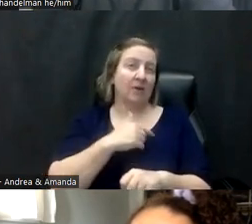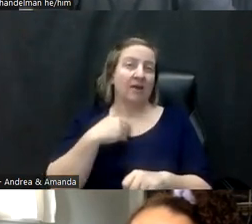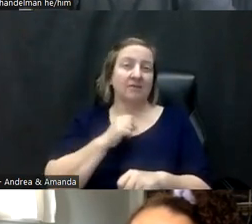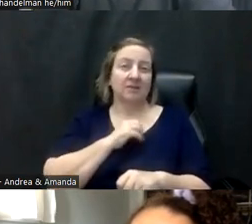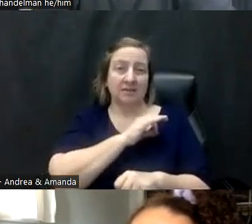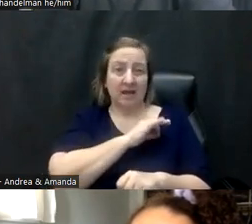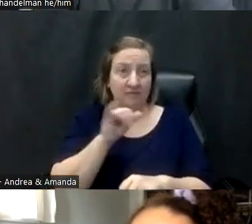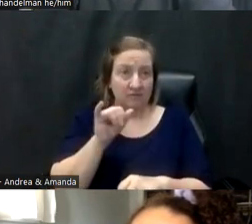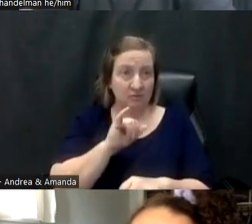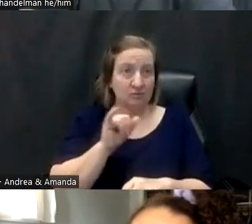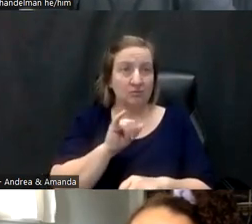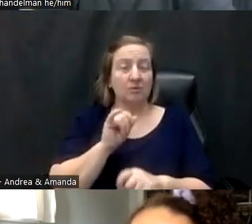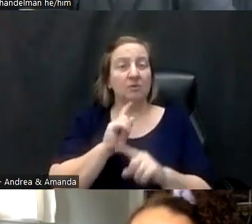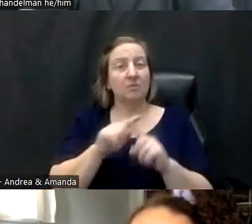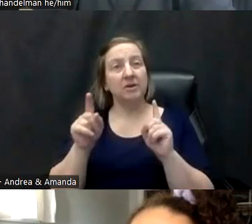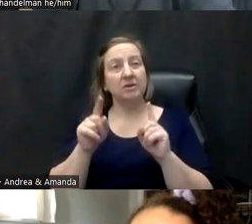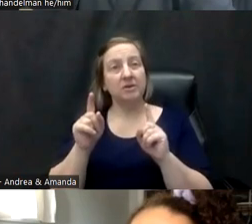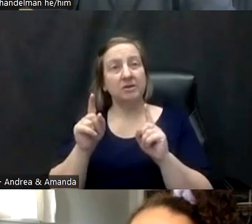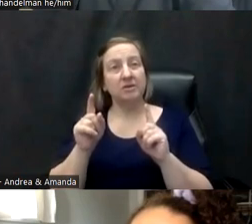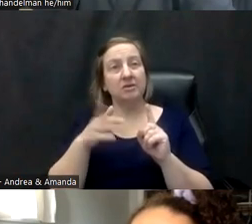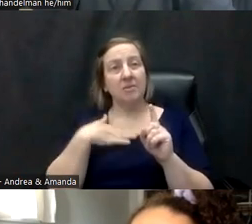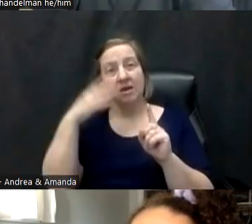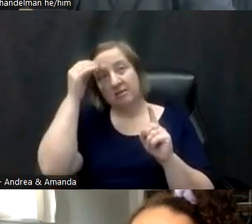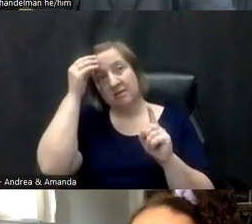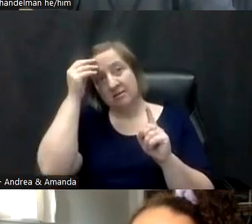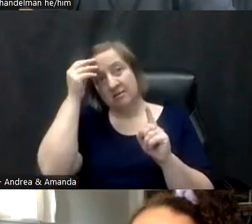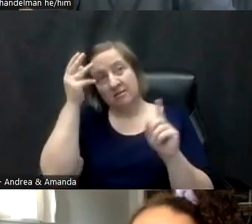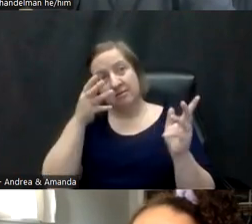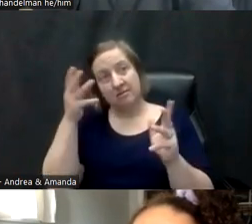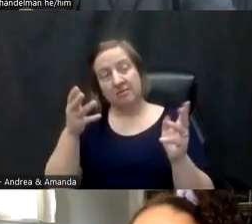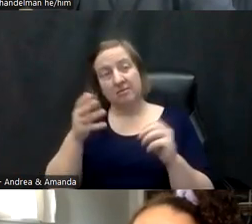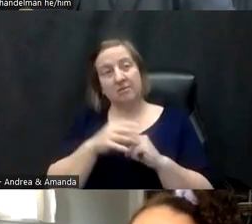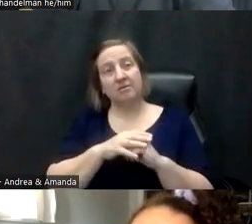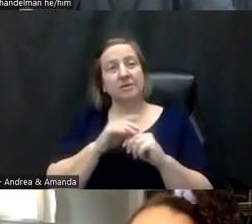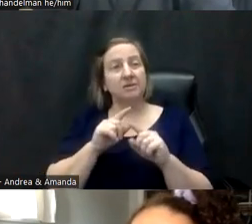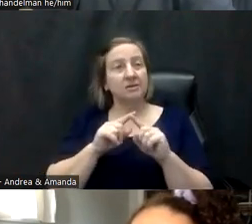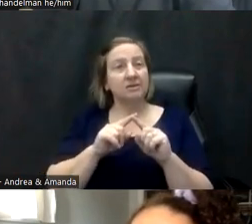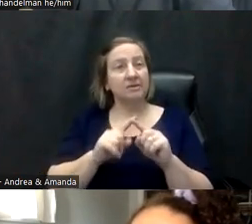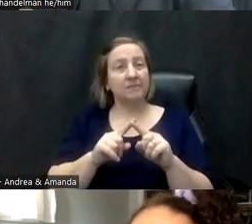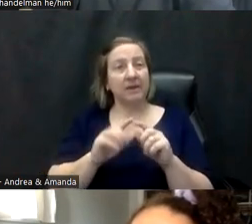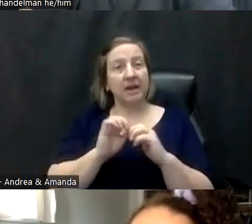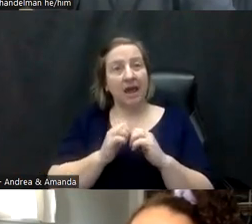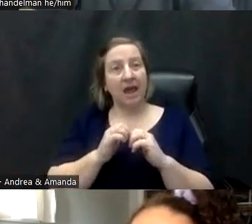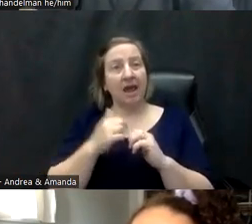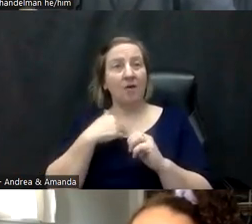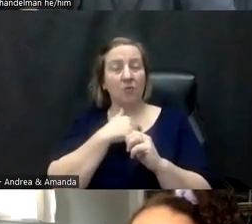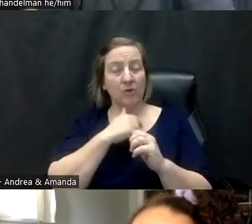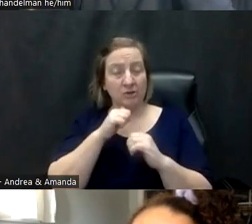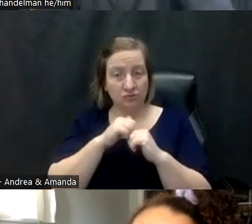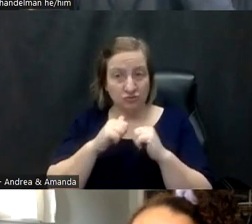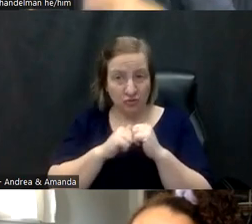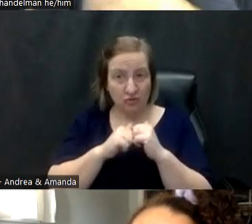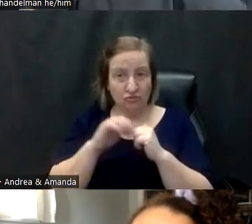well. But my thought is, depending on how we end up structuring